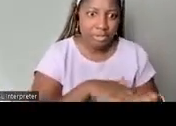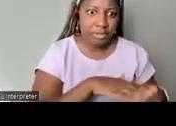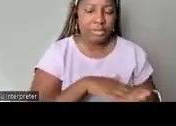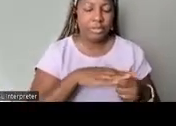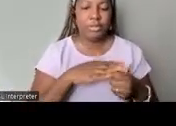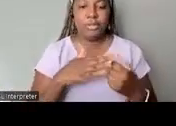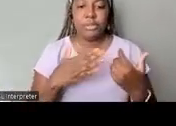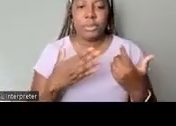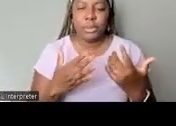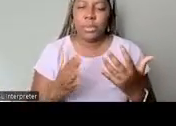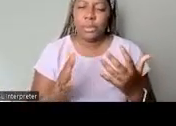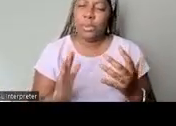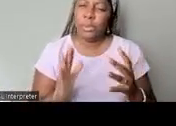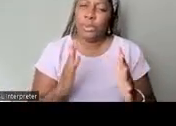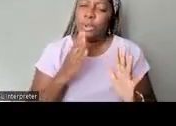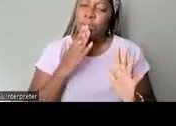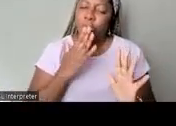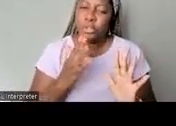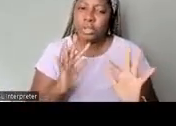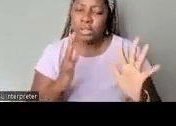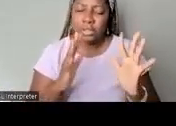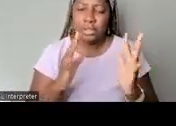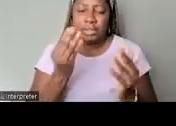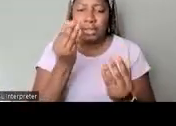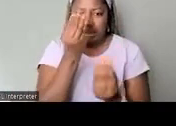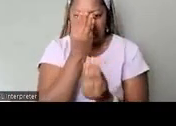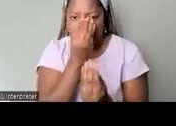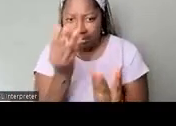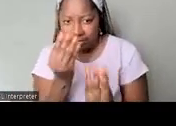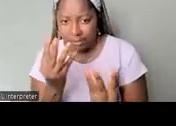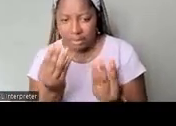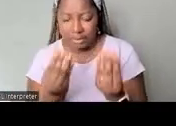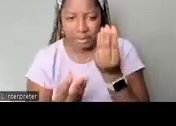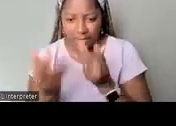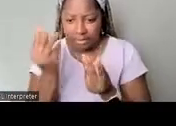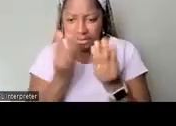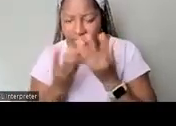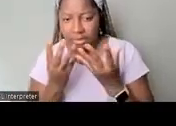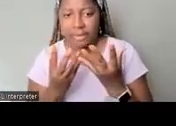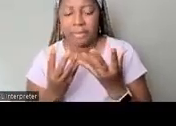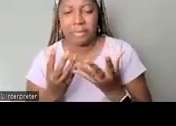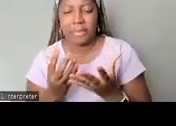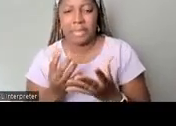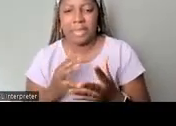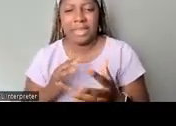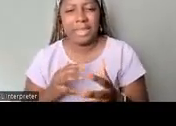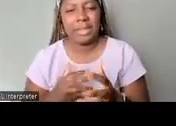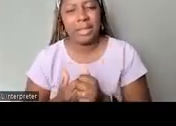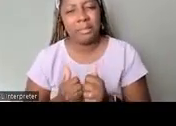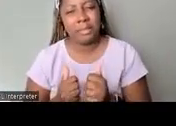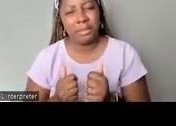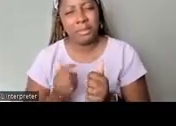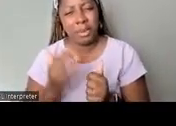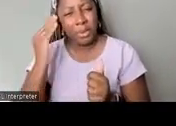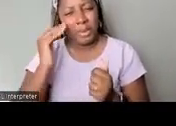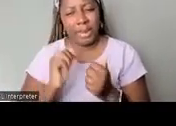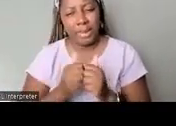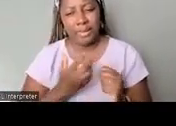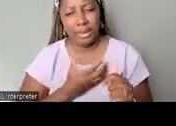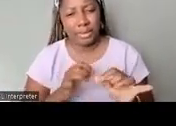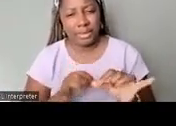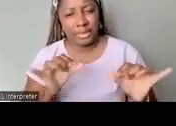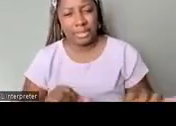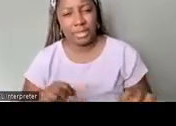like keeping on with that information of like how our system works is really important to sort of empower us